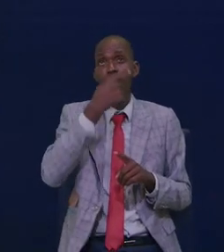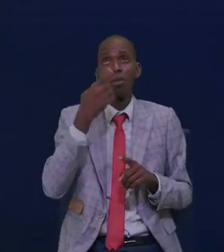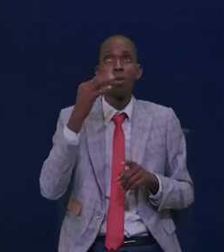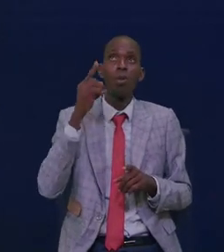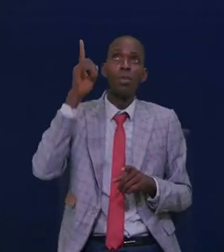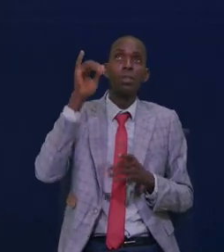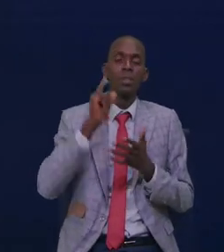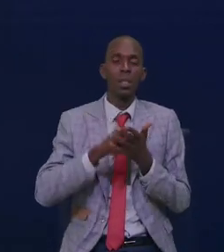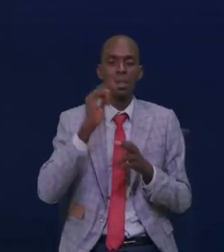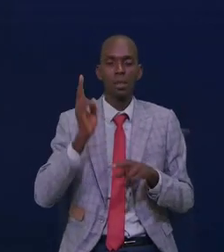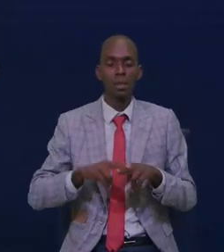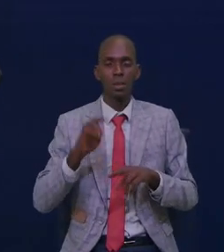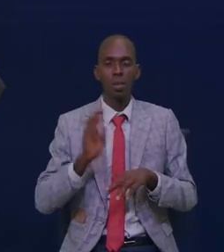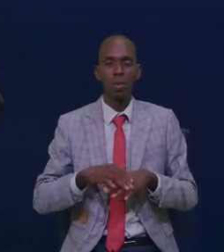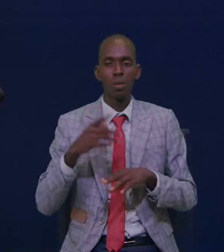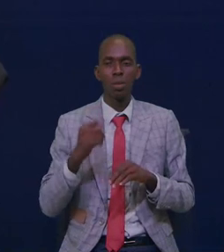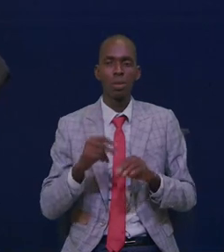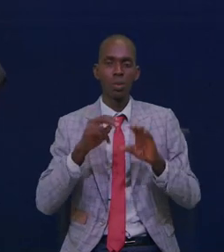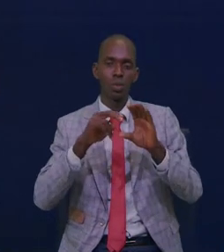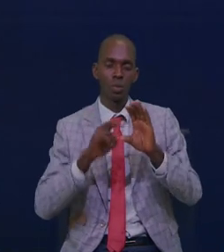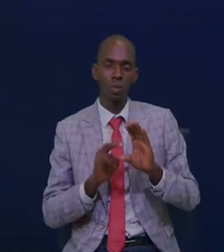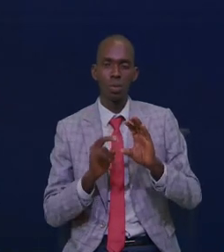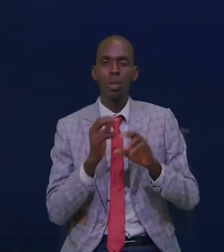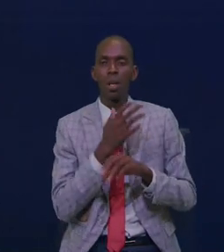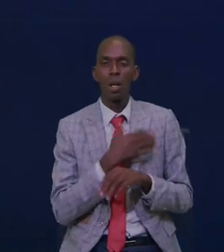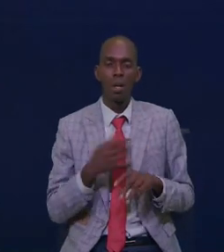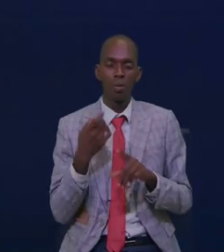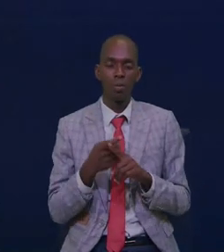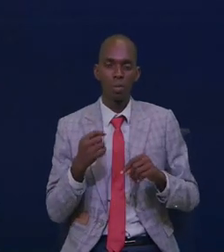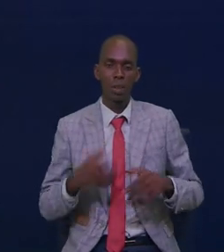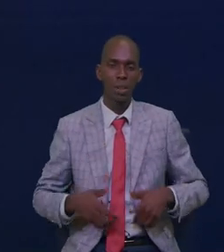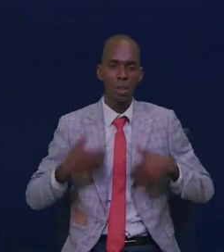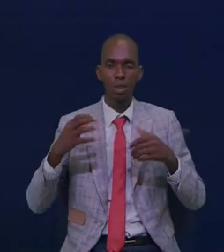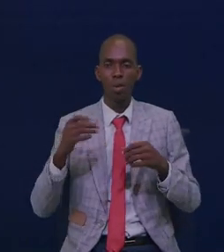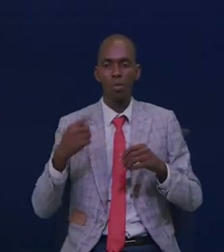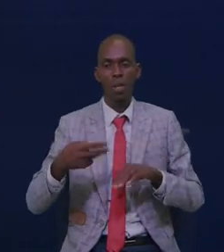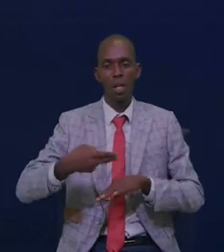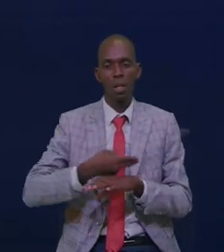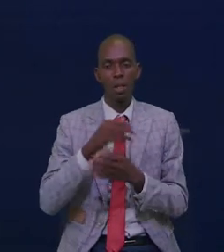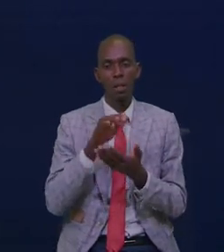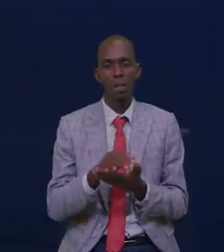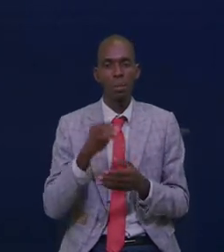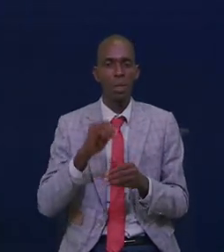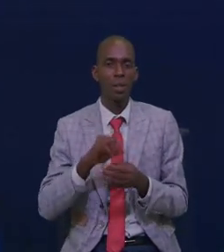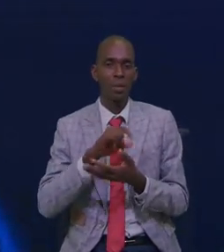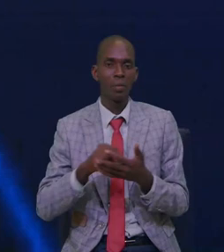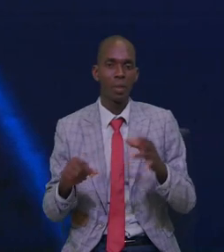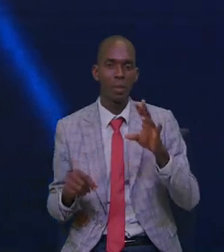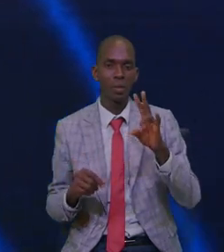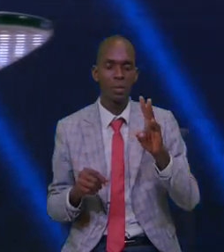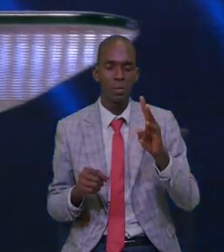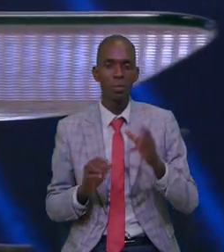sitteth on the throne, and from the wrath of the Lamb. Verse 17. For the